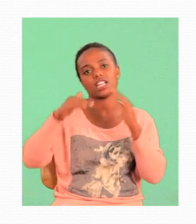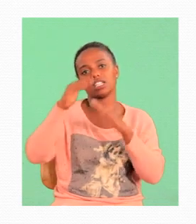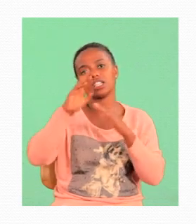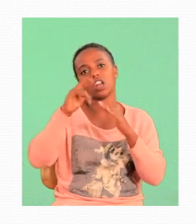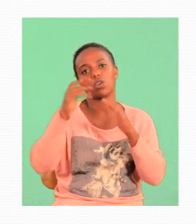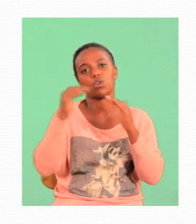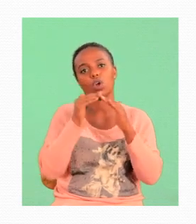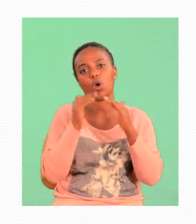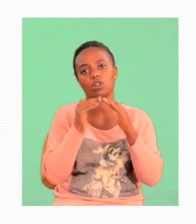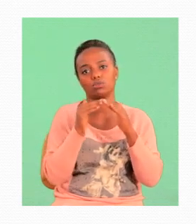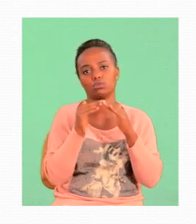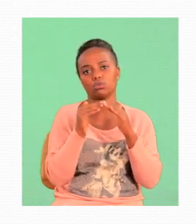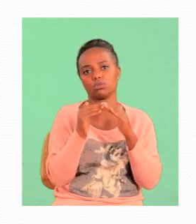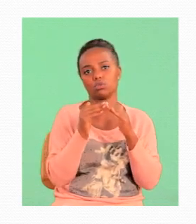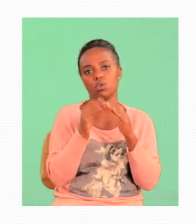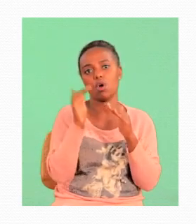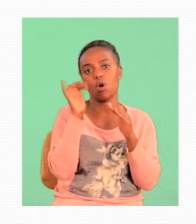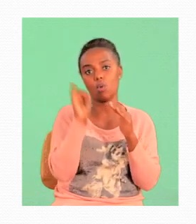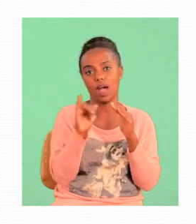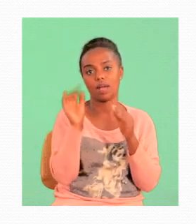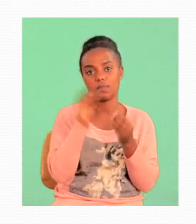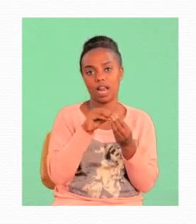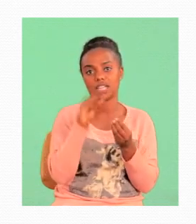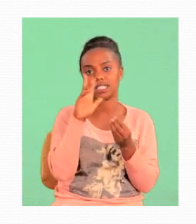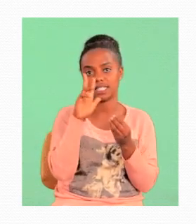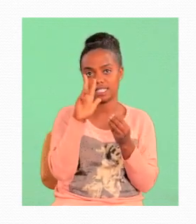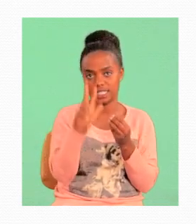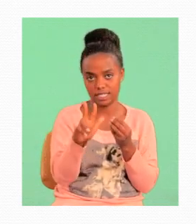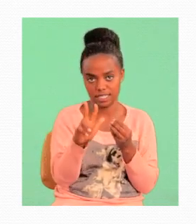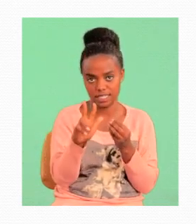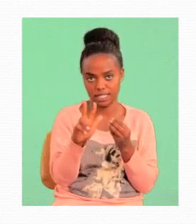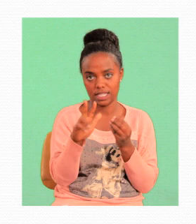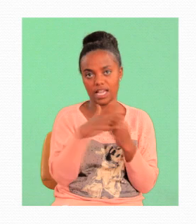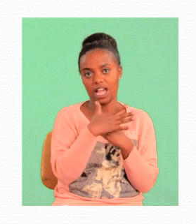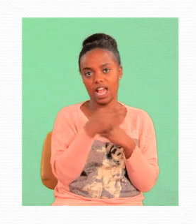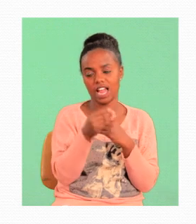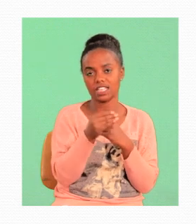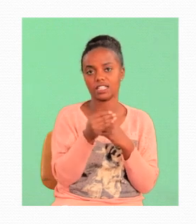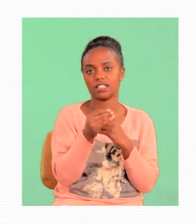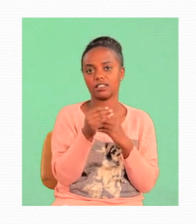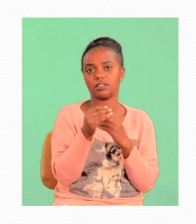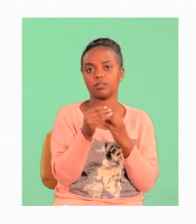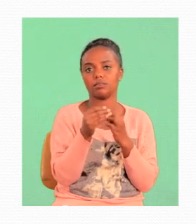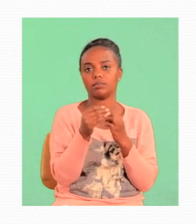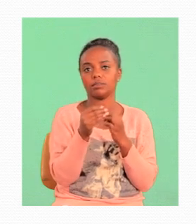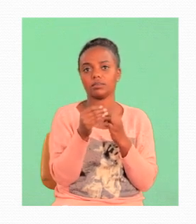than or equal to y plus 3